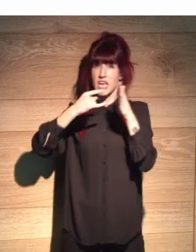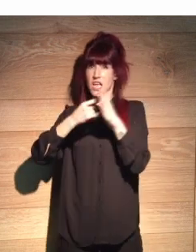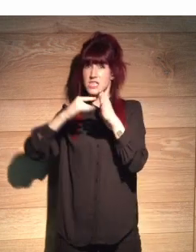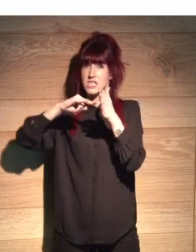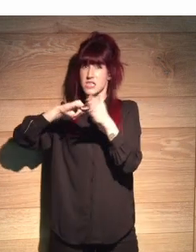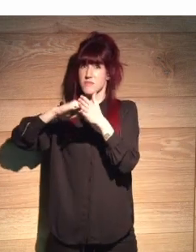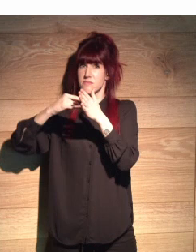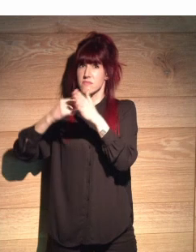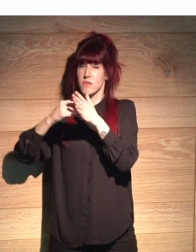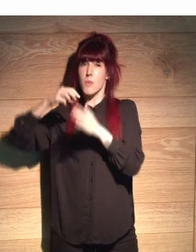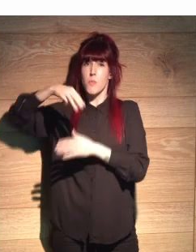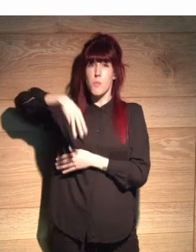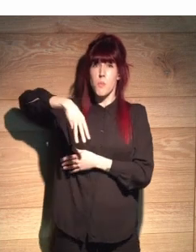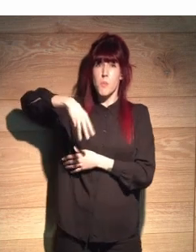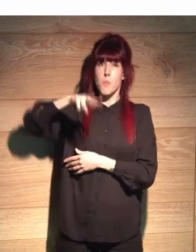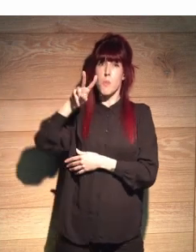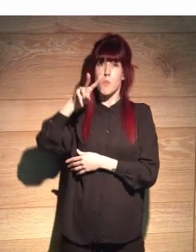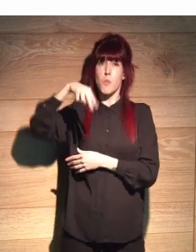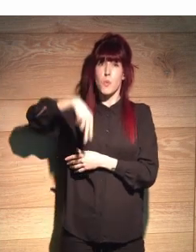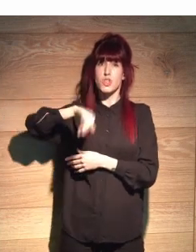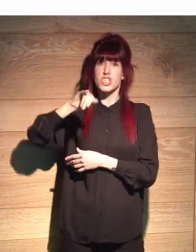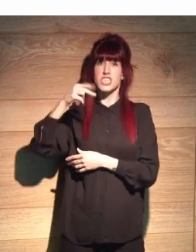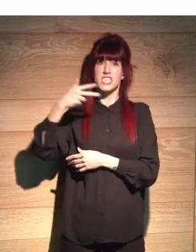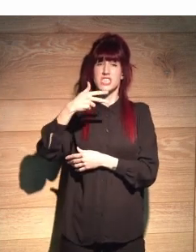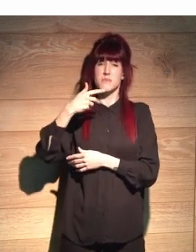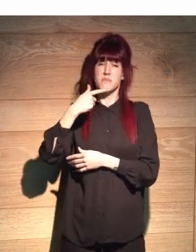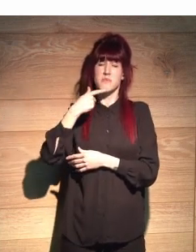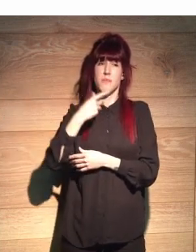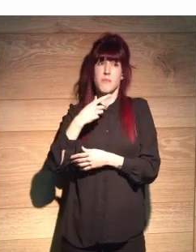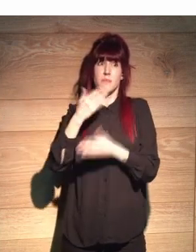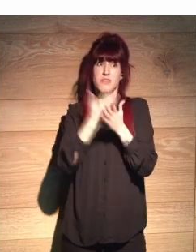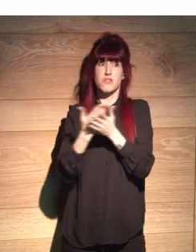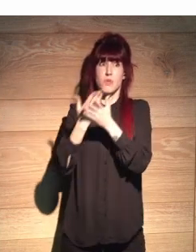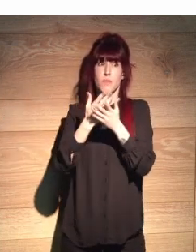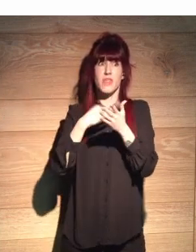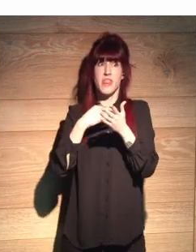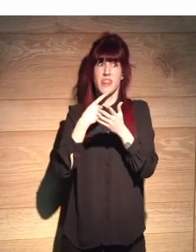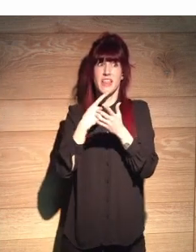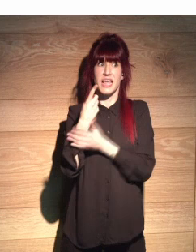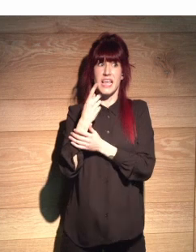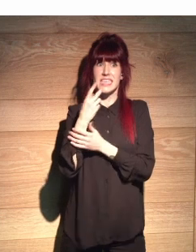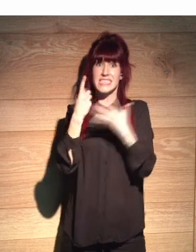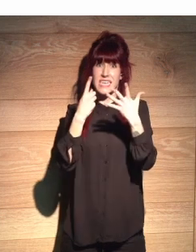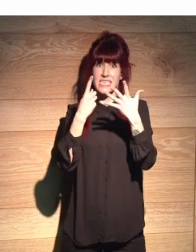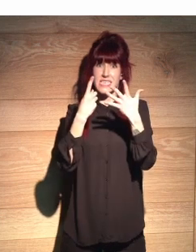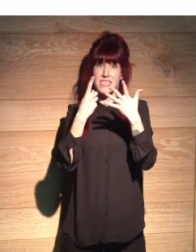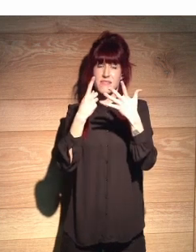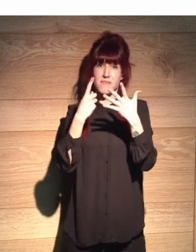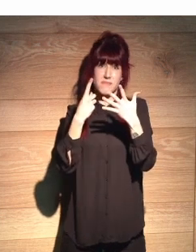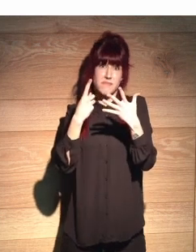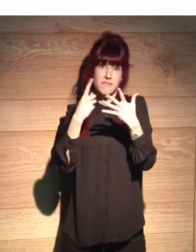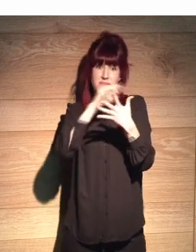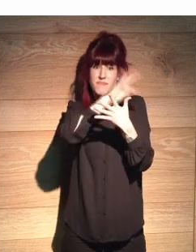this statistics. And they can say that all 6 dimensions of diversity has